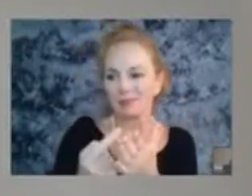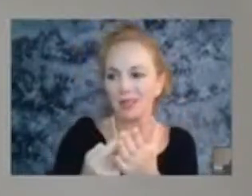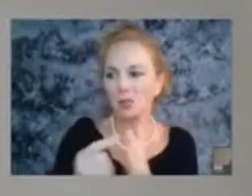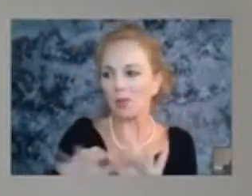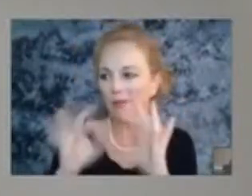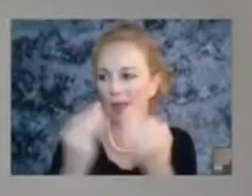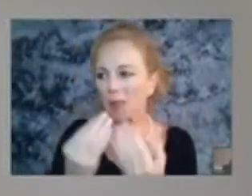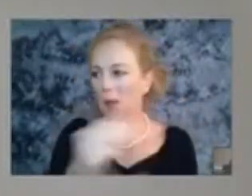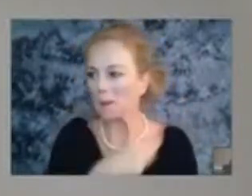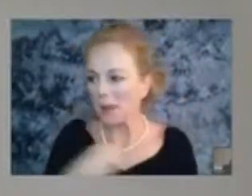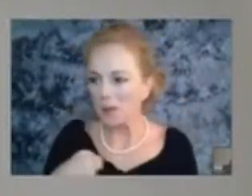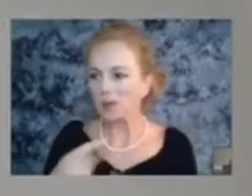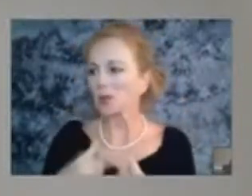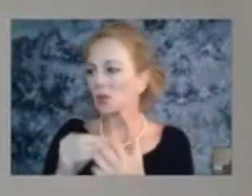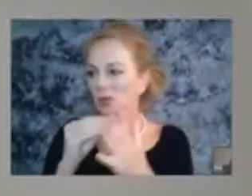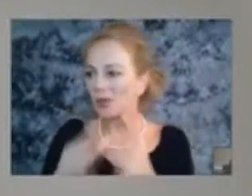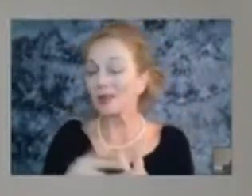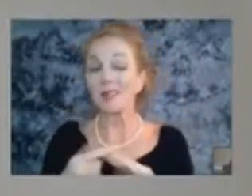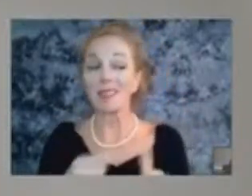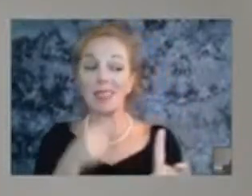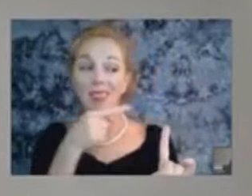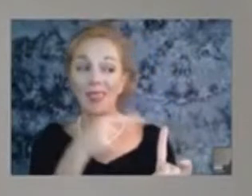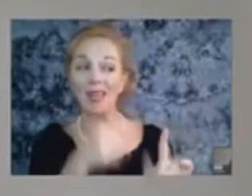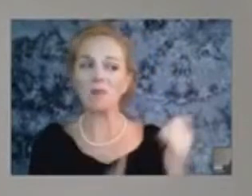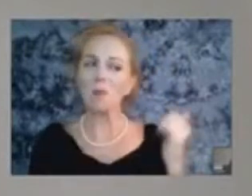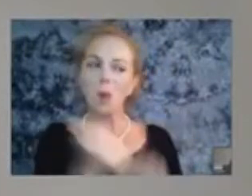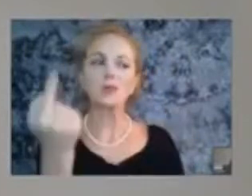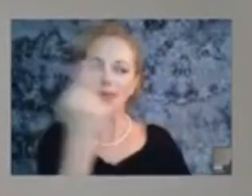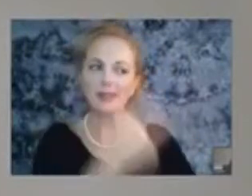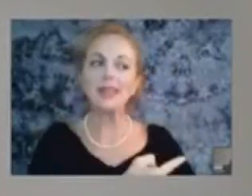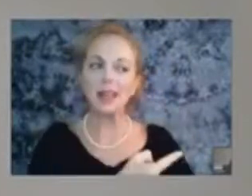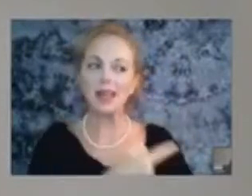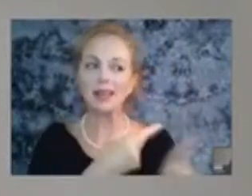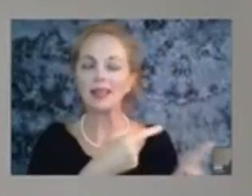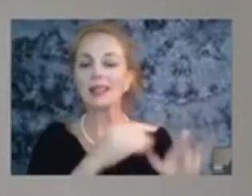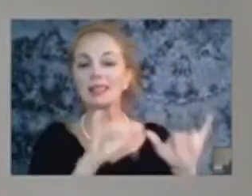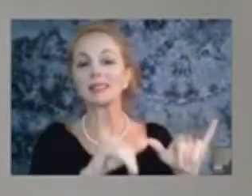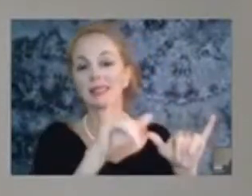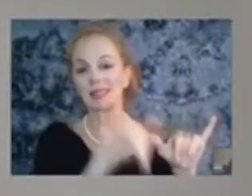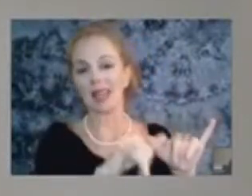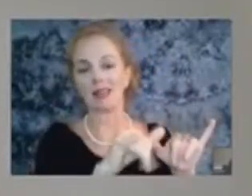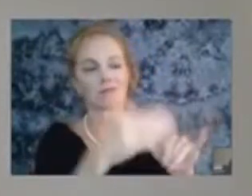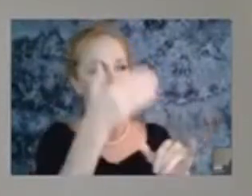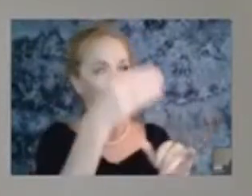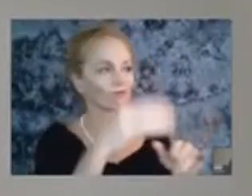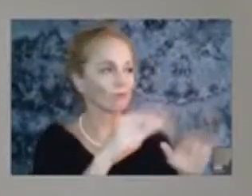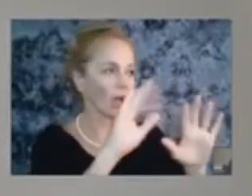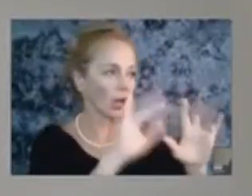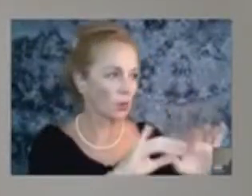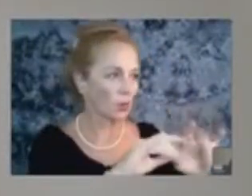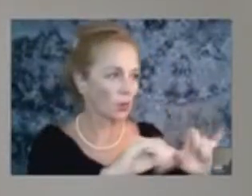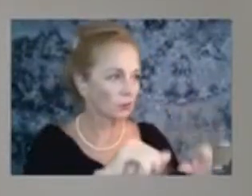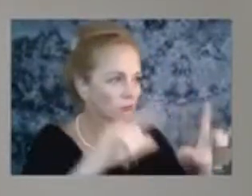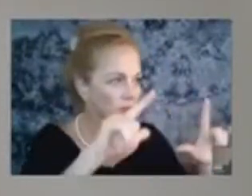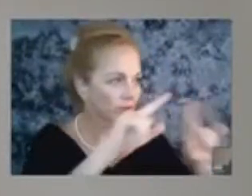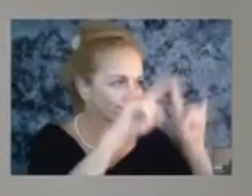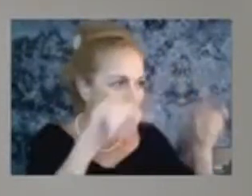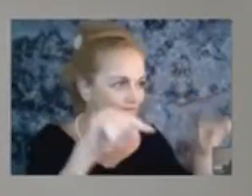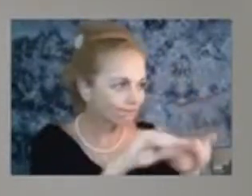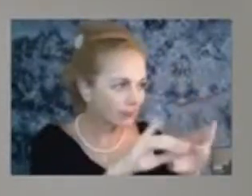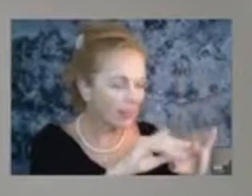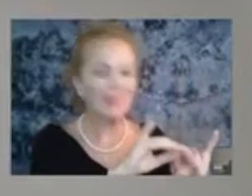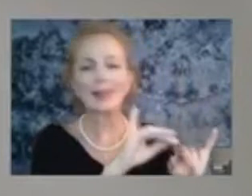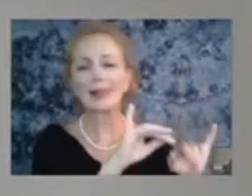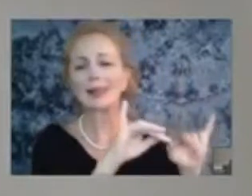spend most of their day on a computer where they can do that function from home. So it's much different from positions that require boots on the